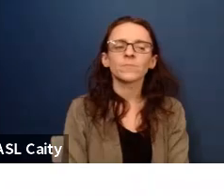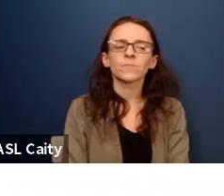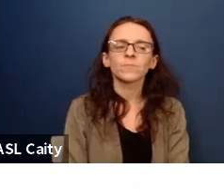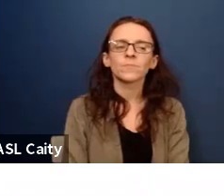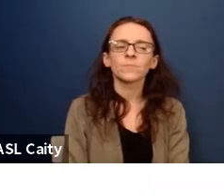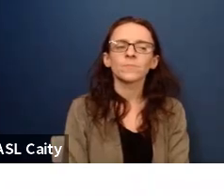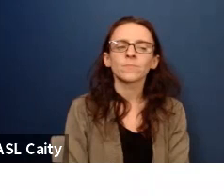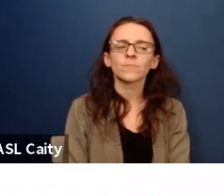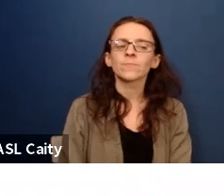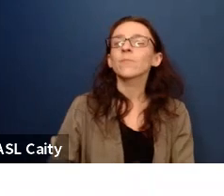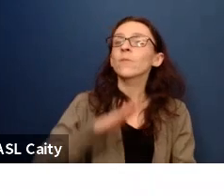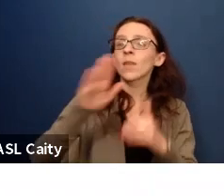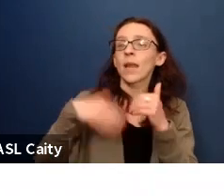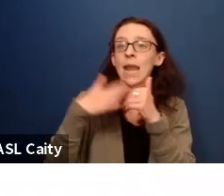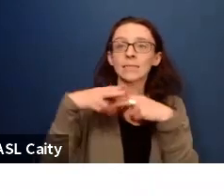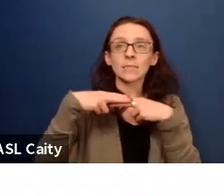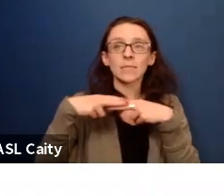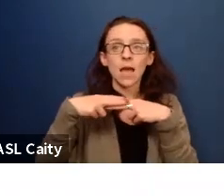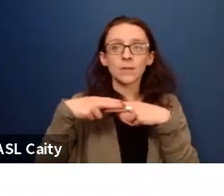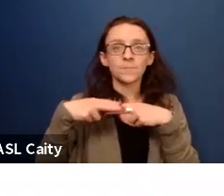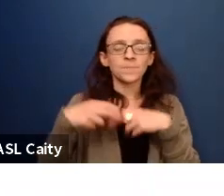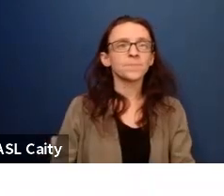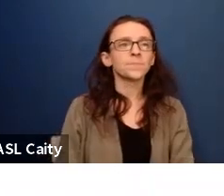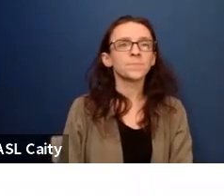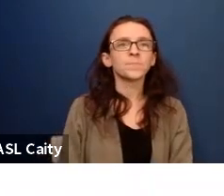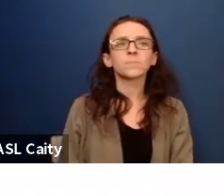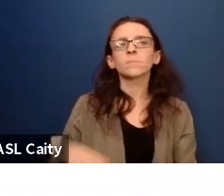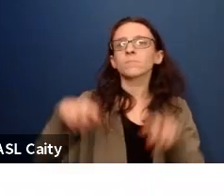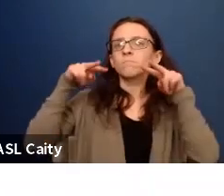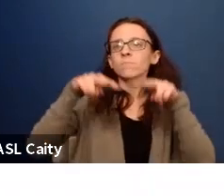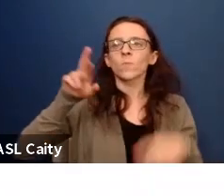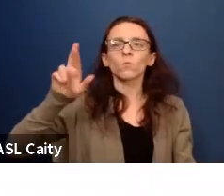So our next slide looks at race.